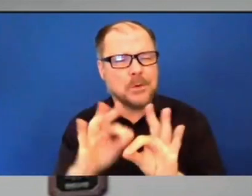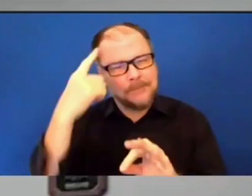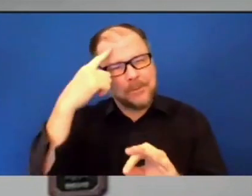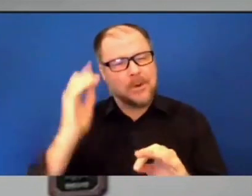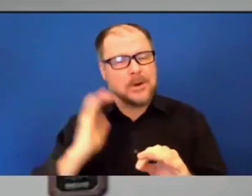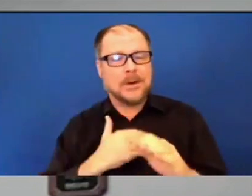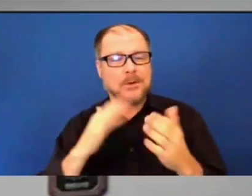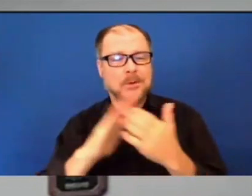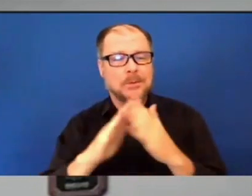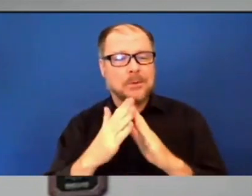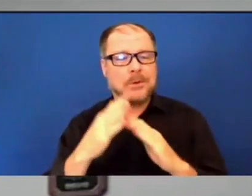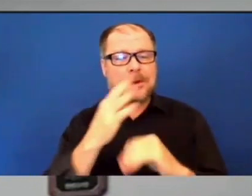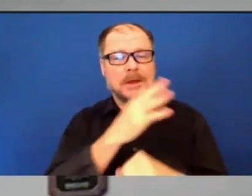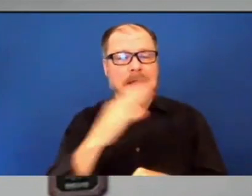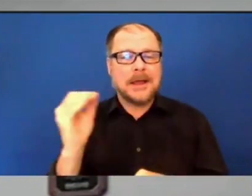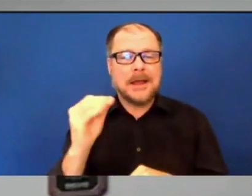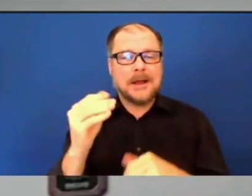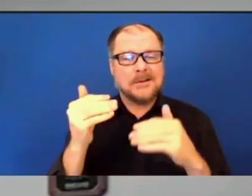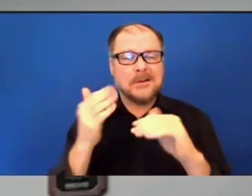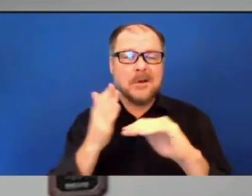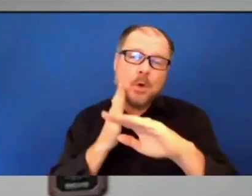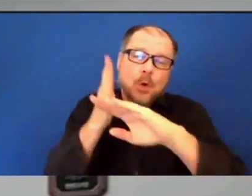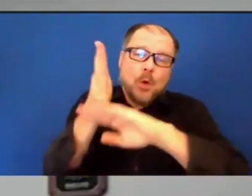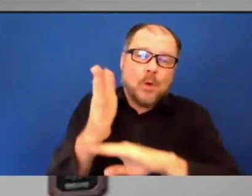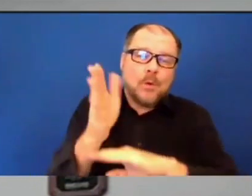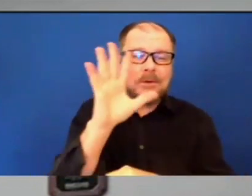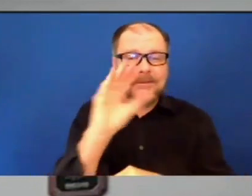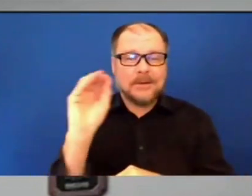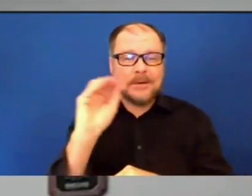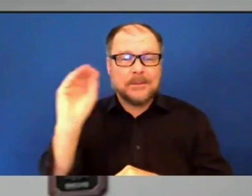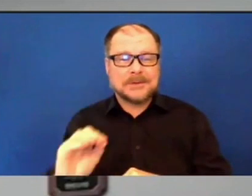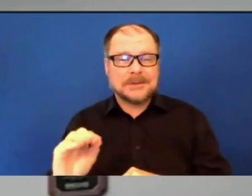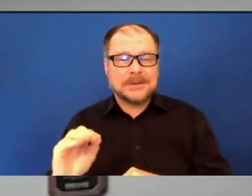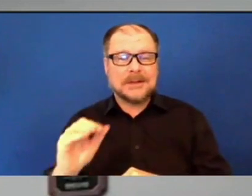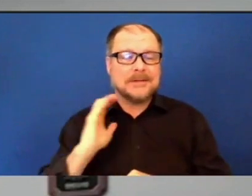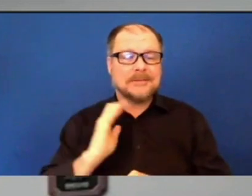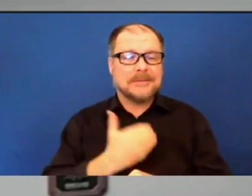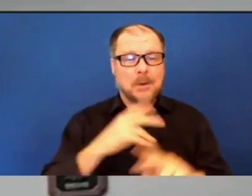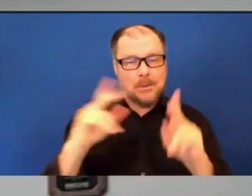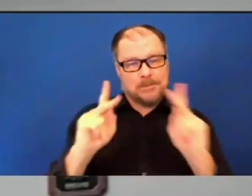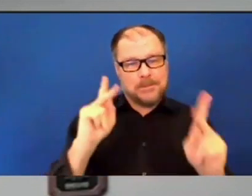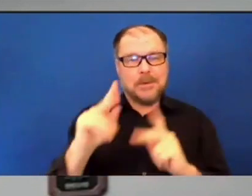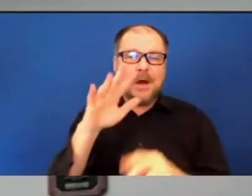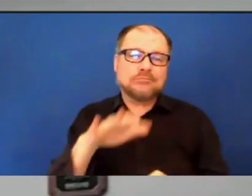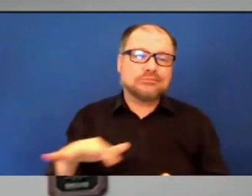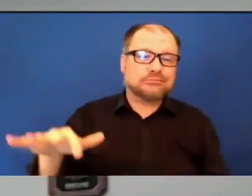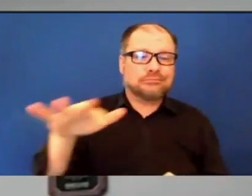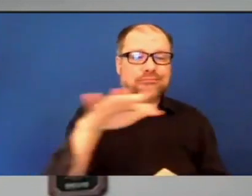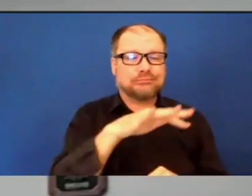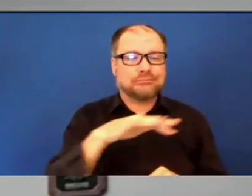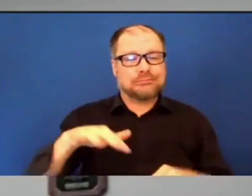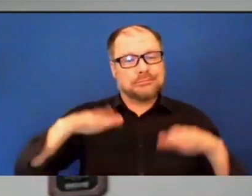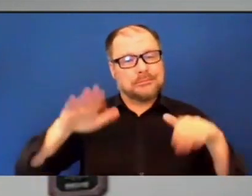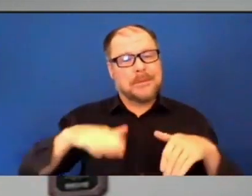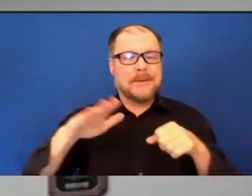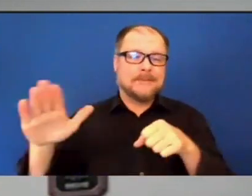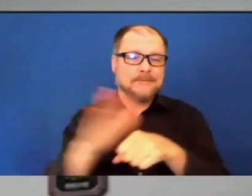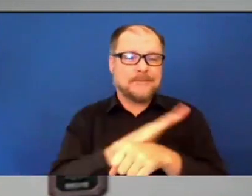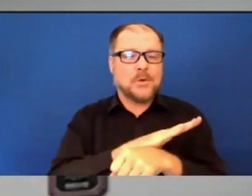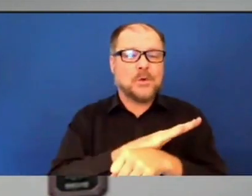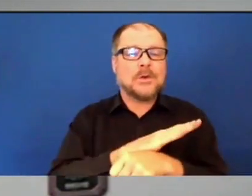have over 50% of our population that is not fully vaccinated. We know that our numbers are